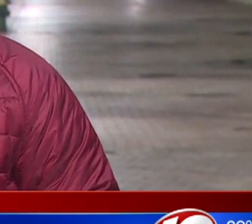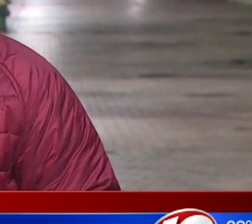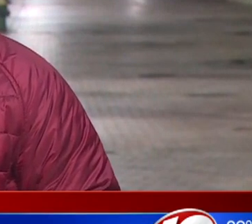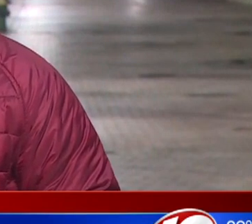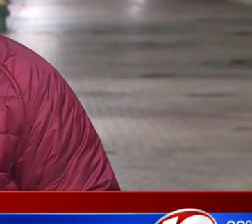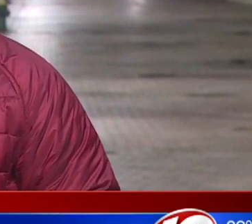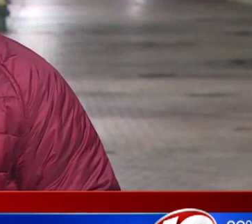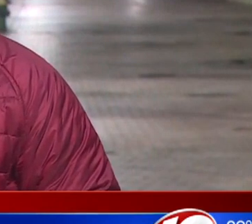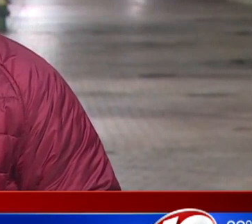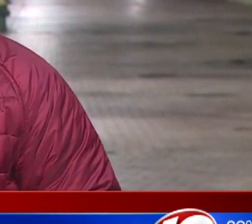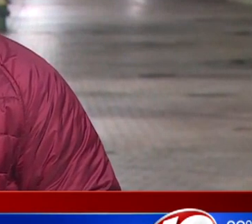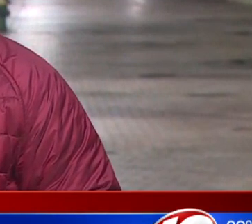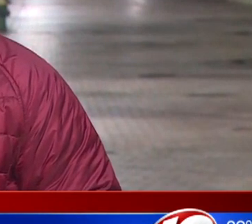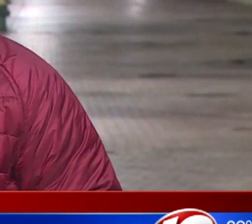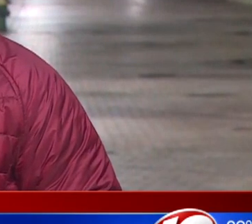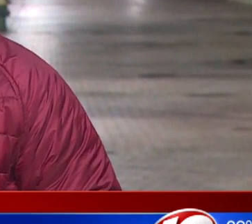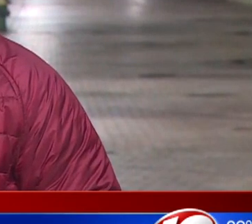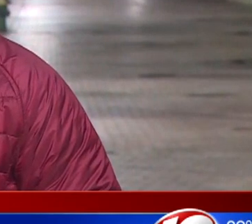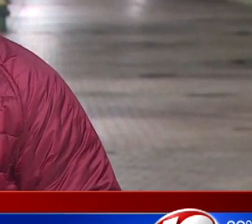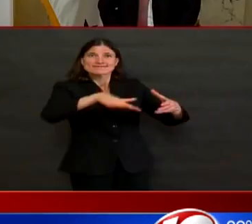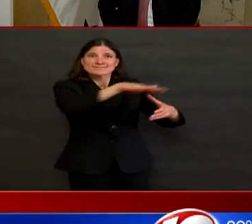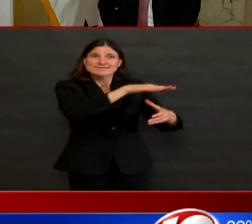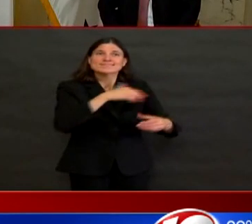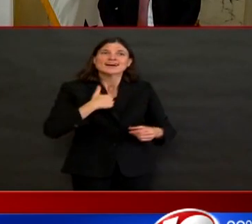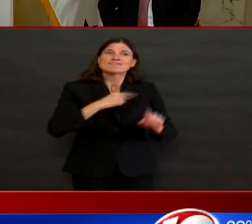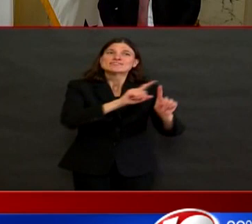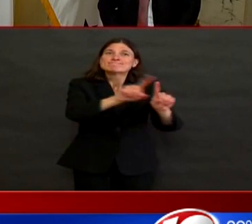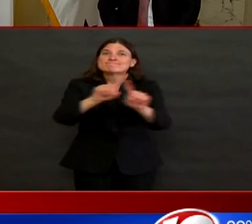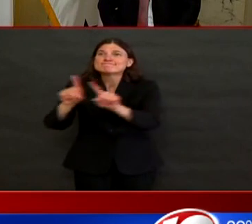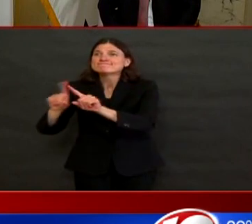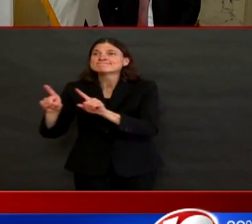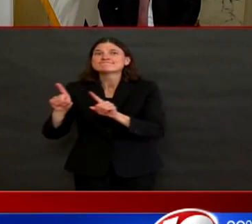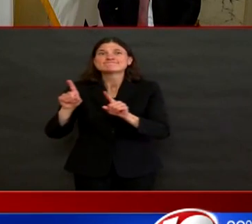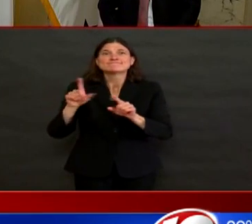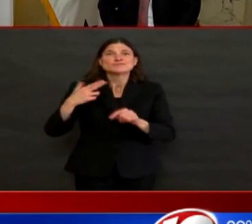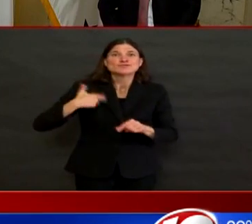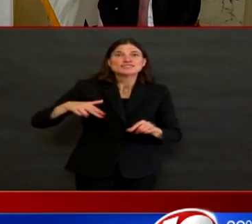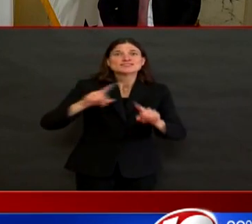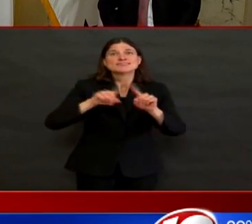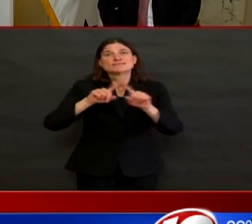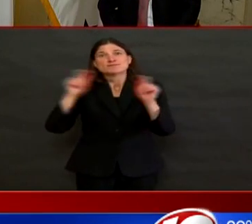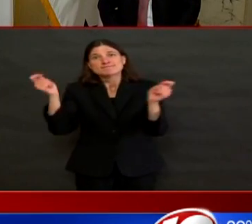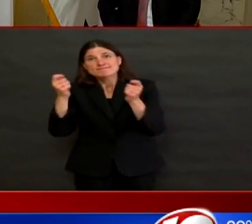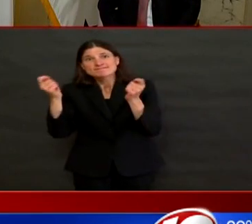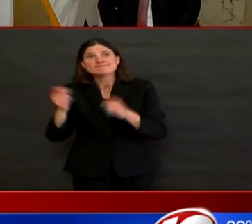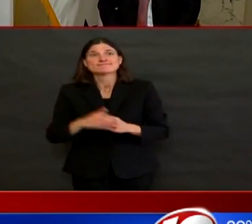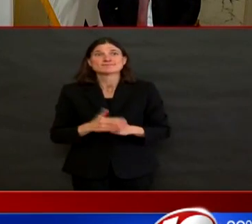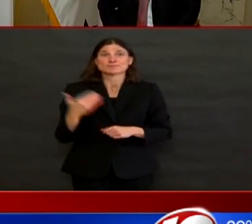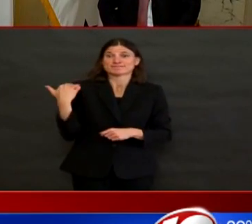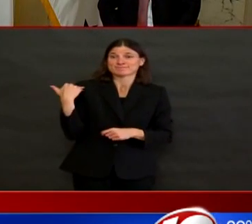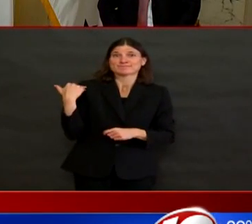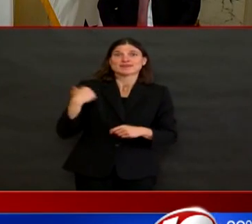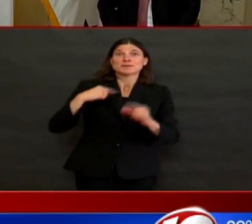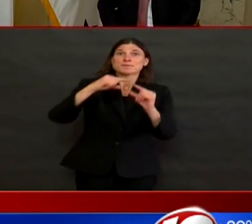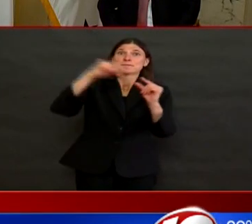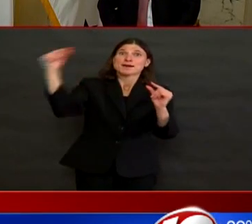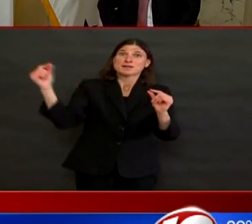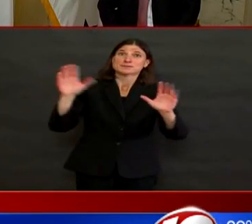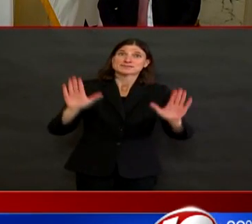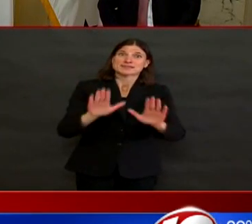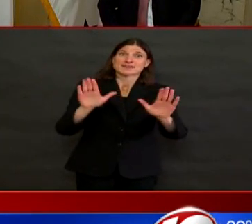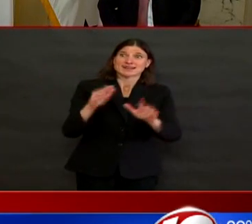governor is asking for understanding. Churches, unfortunately, will have to remain closed, and